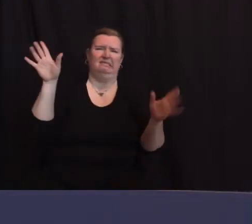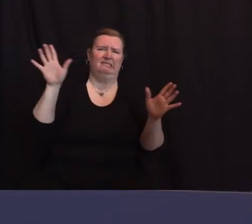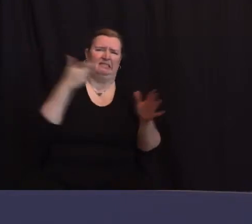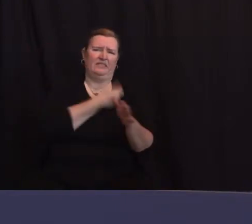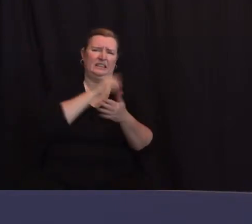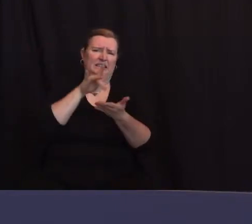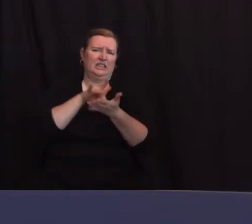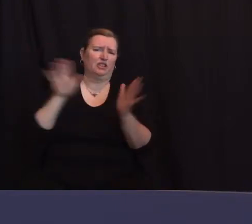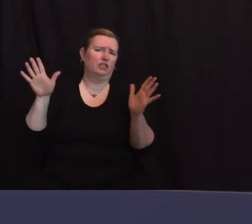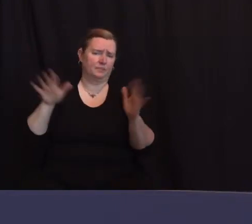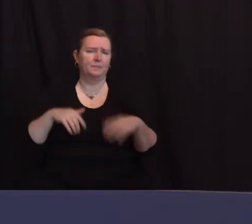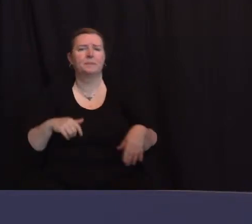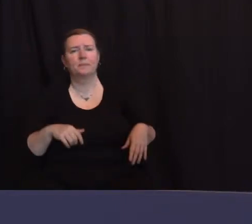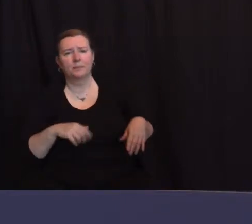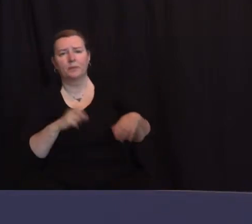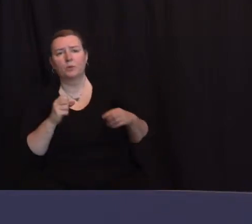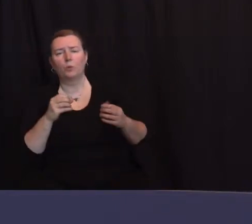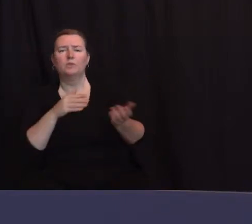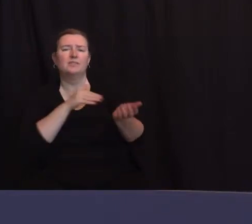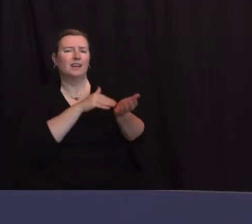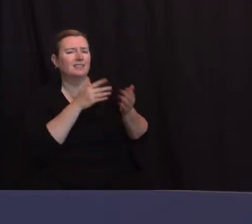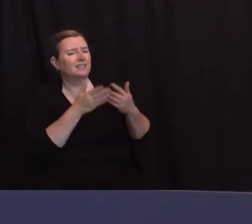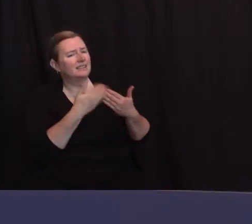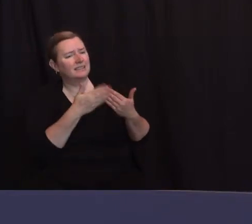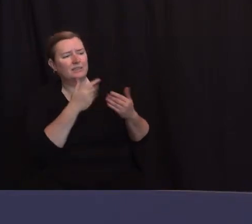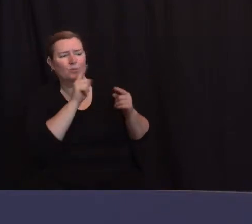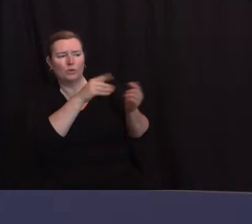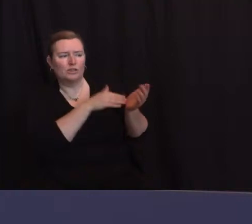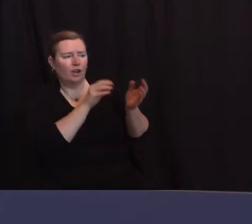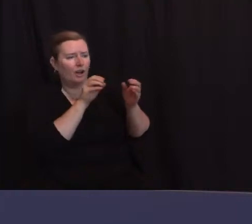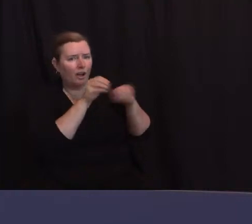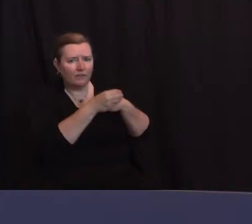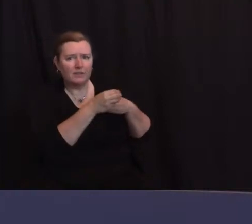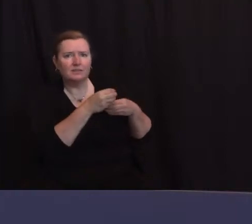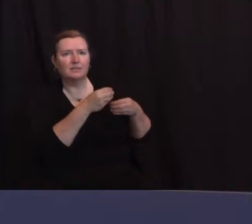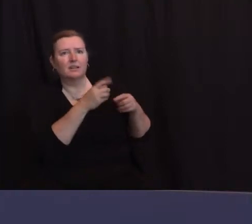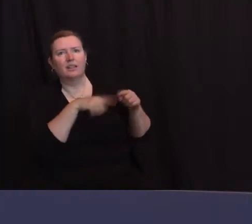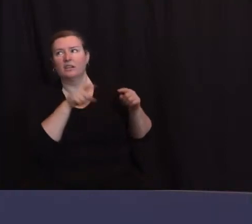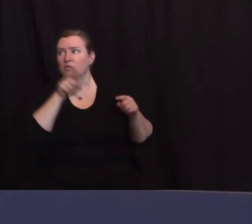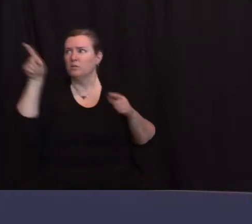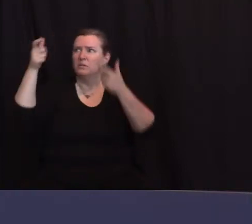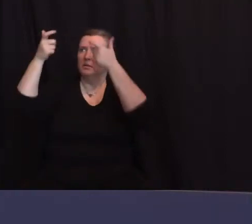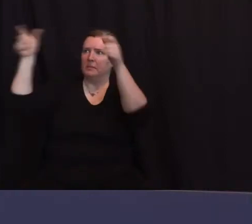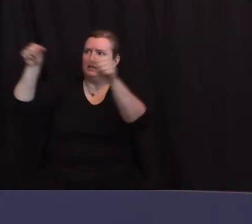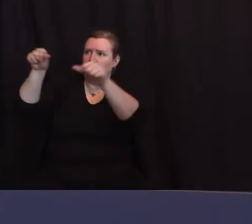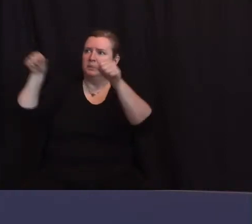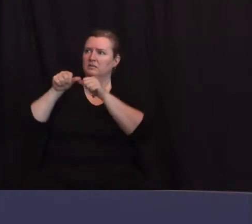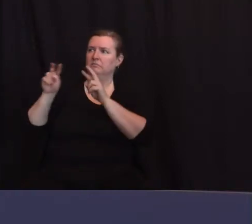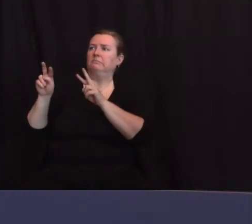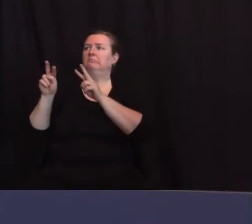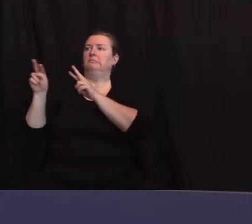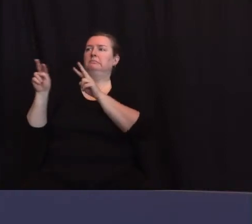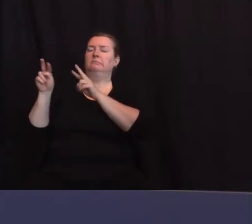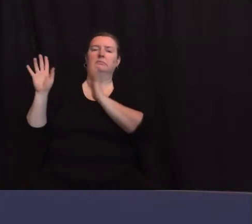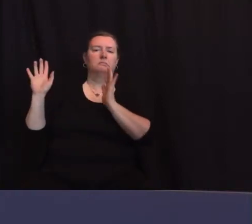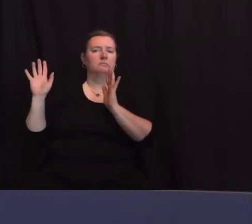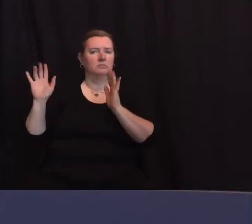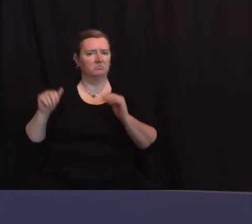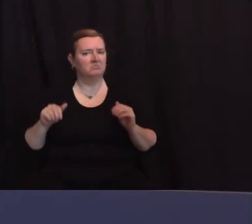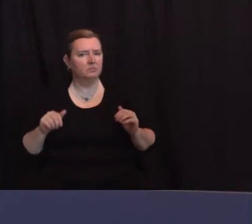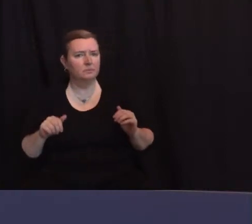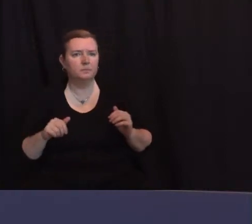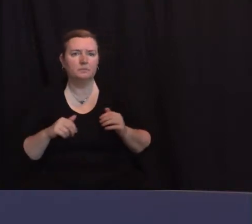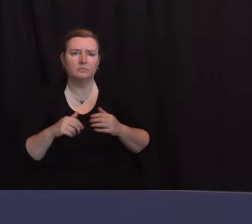than a vaccination site. Our Vaccine Preventable Disease Program has been working with primary care providers to prepare them